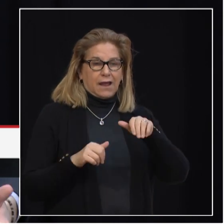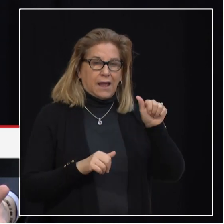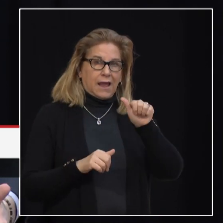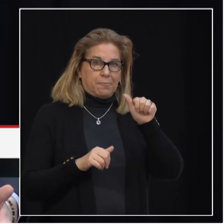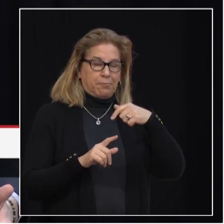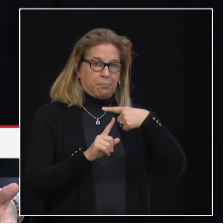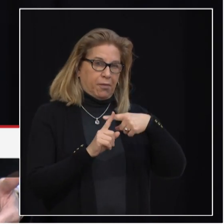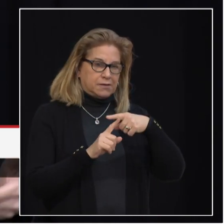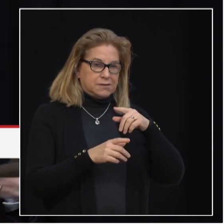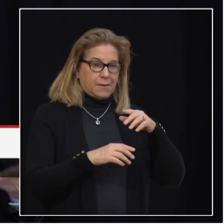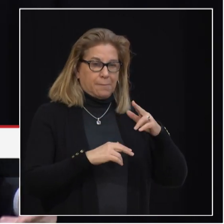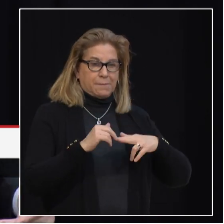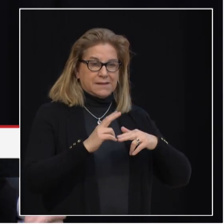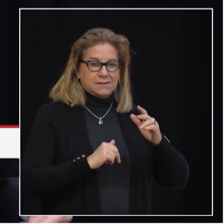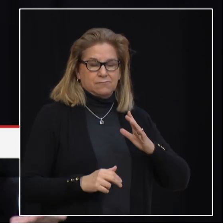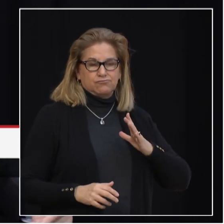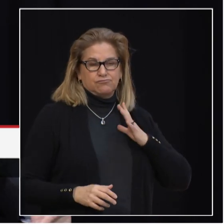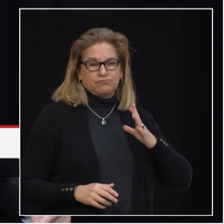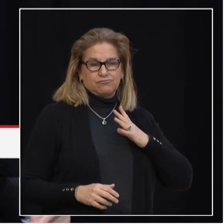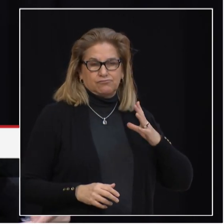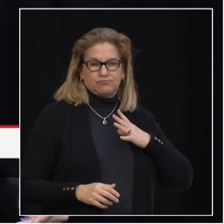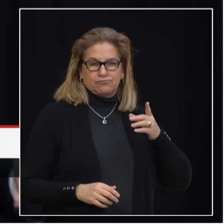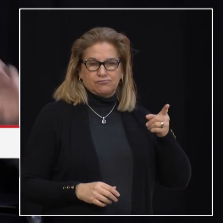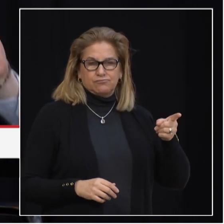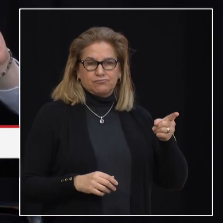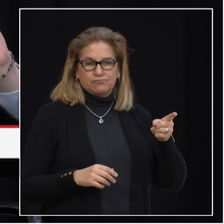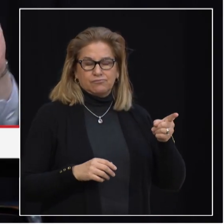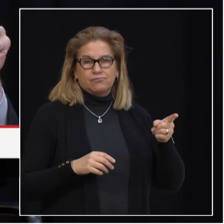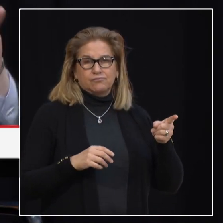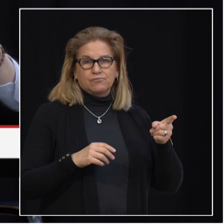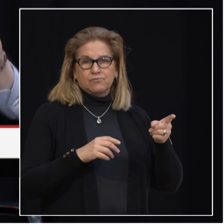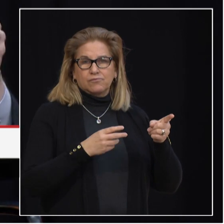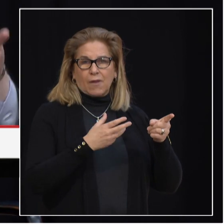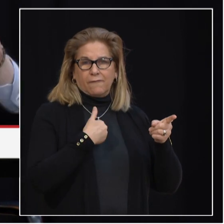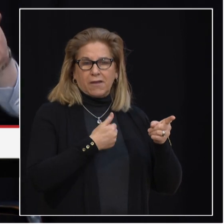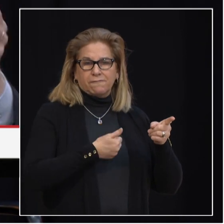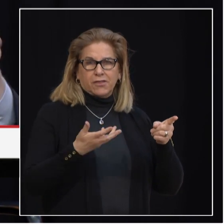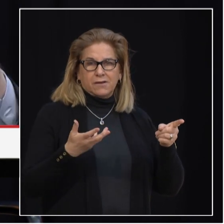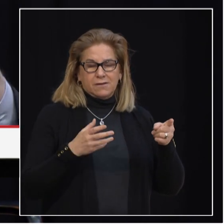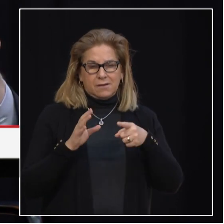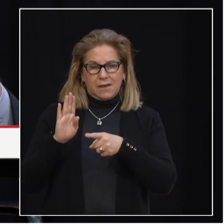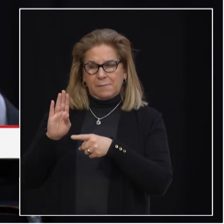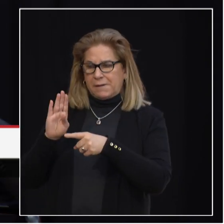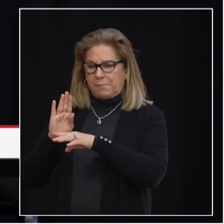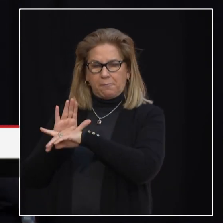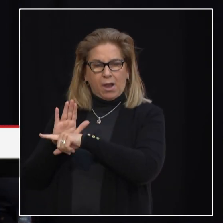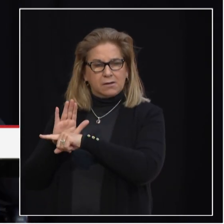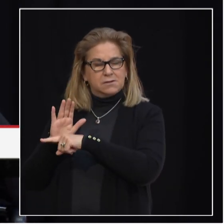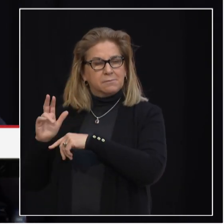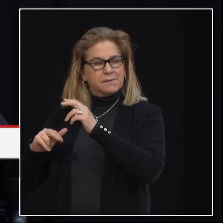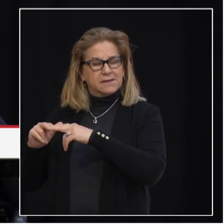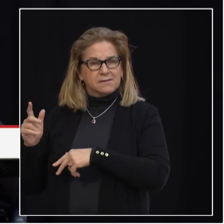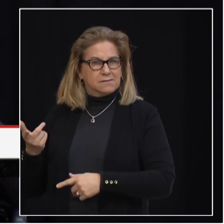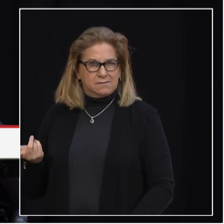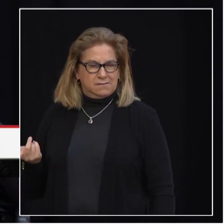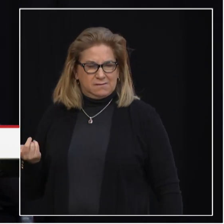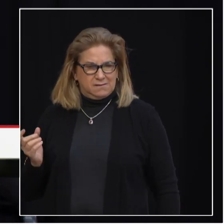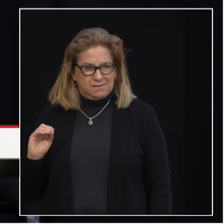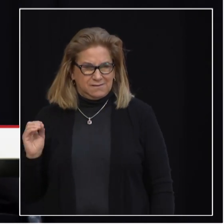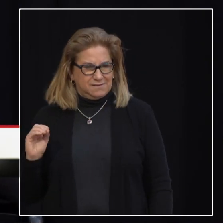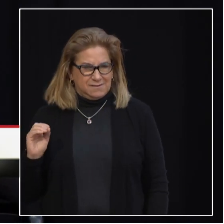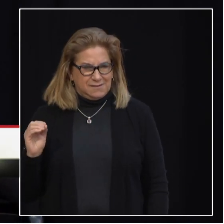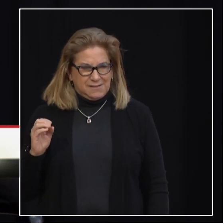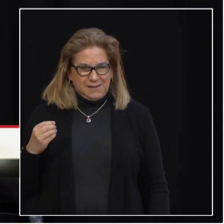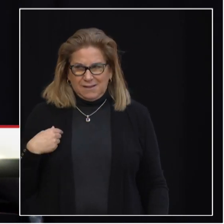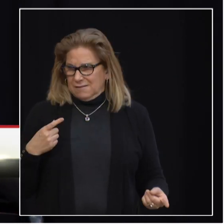to C, properties. And so it's that nexus between the two that is making this